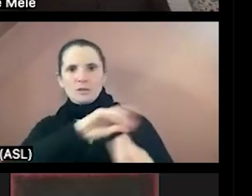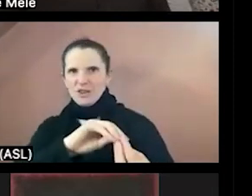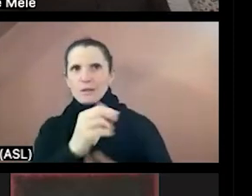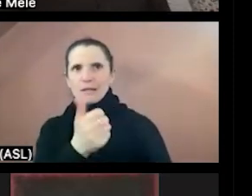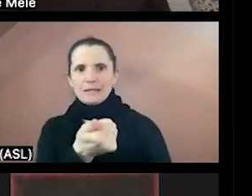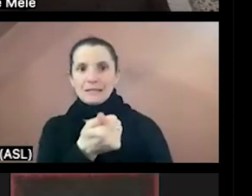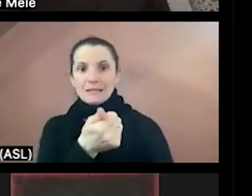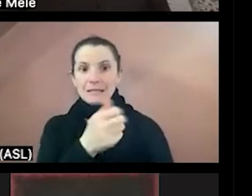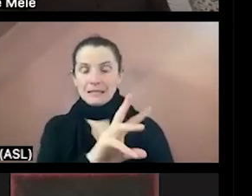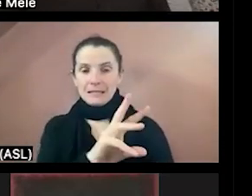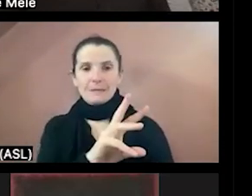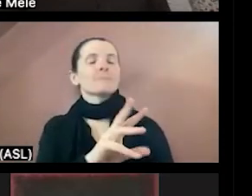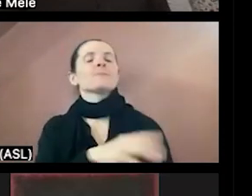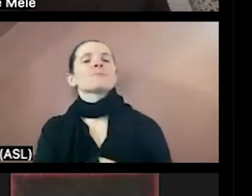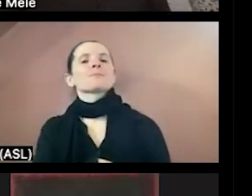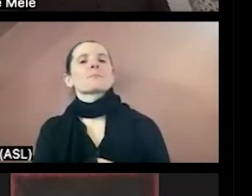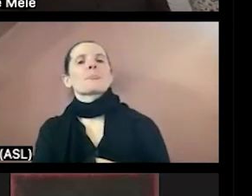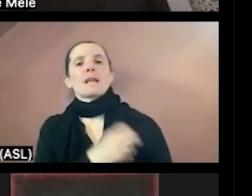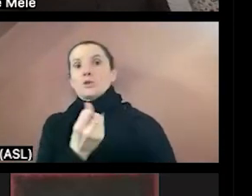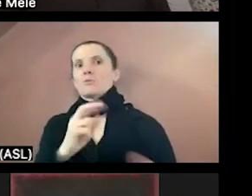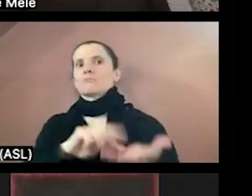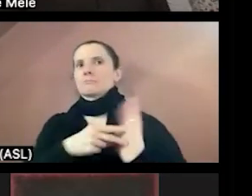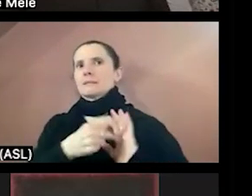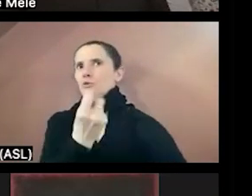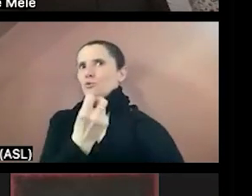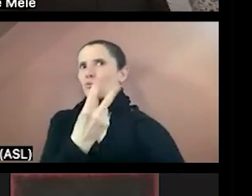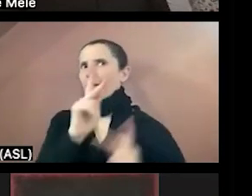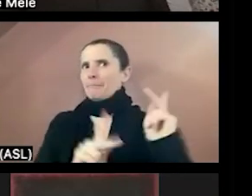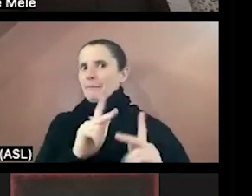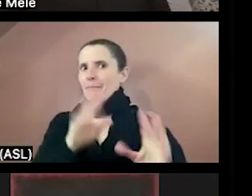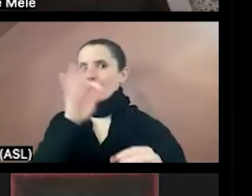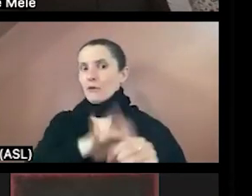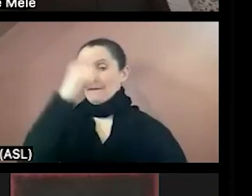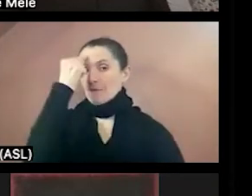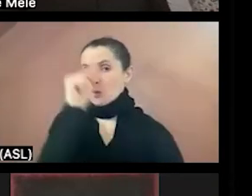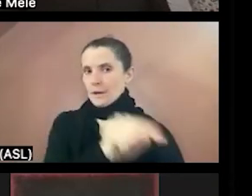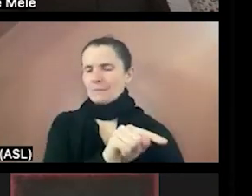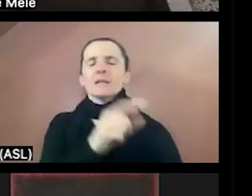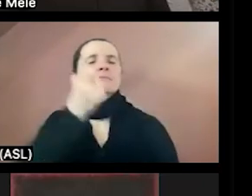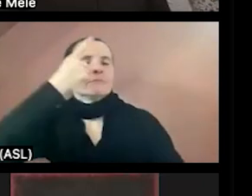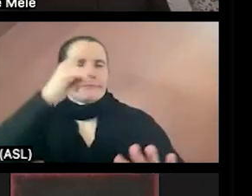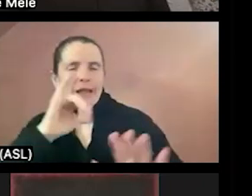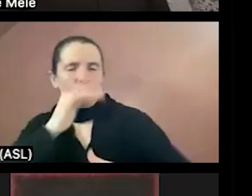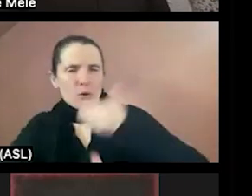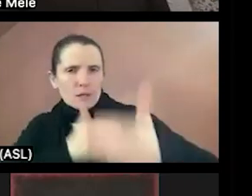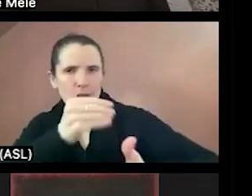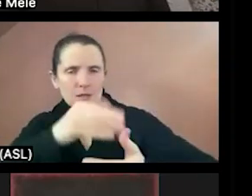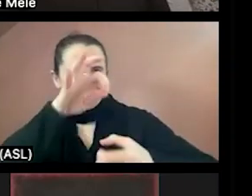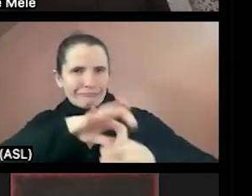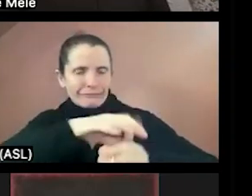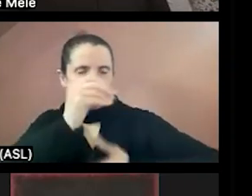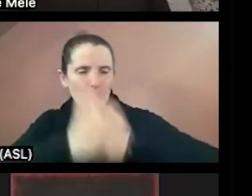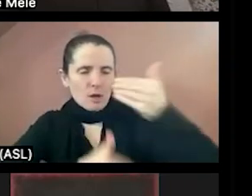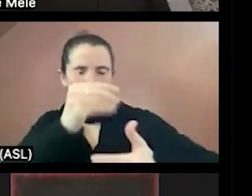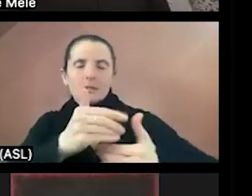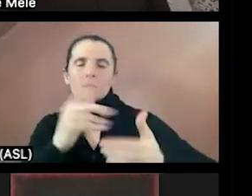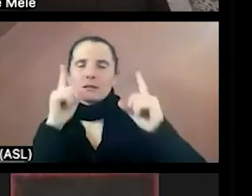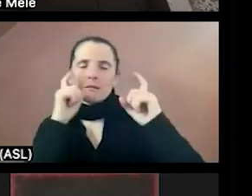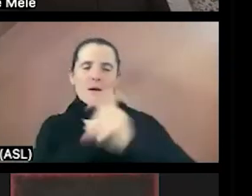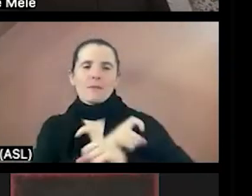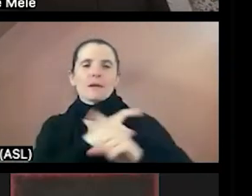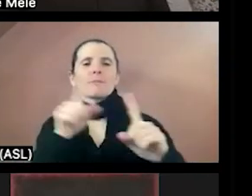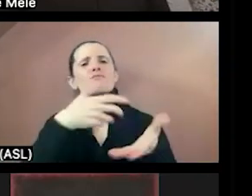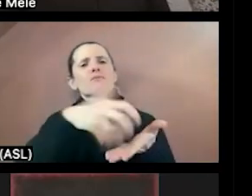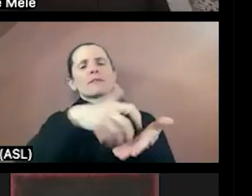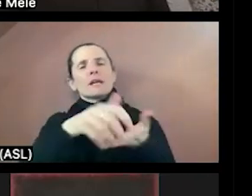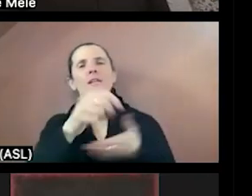of 16 votes in his favor, it's quite a complicated mechanism, but let's say roughly